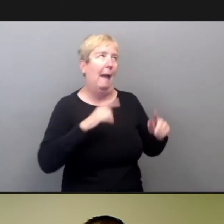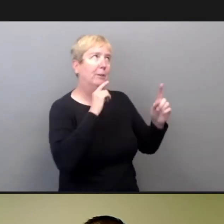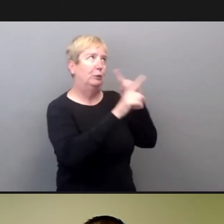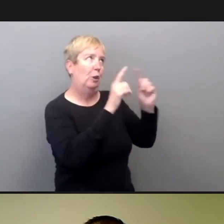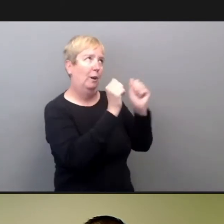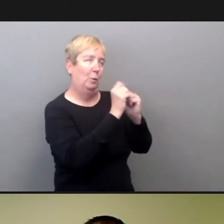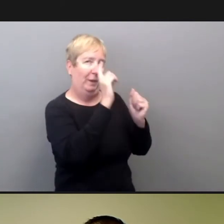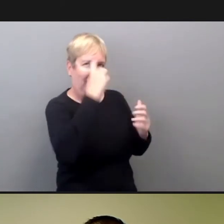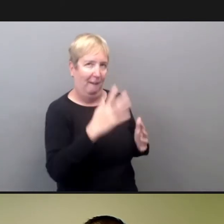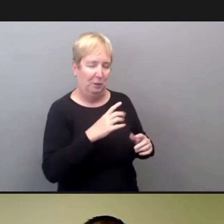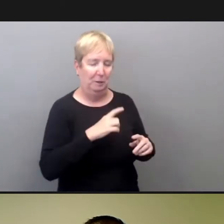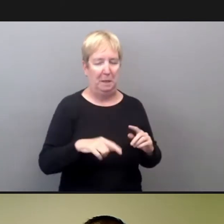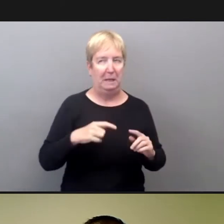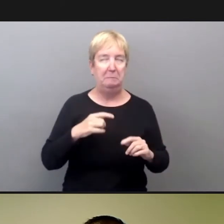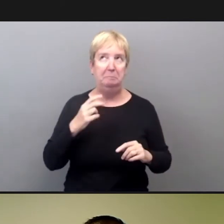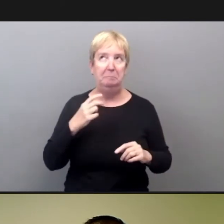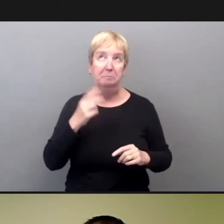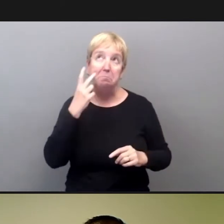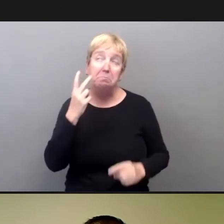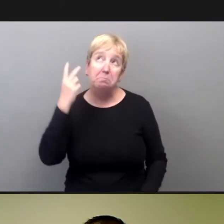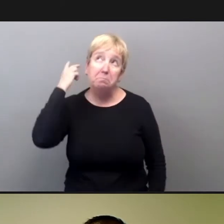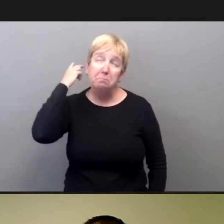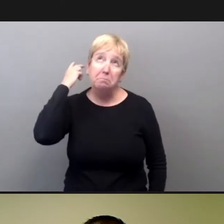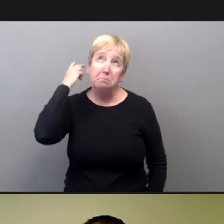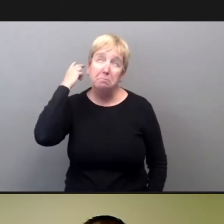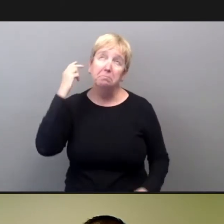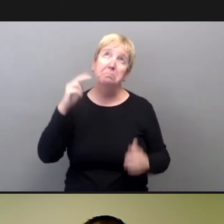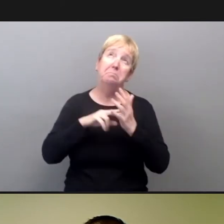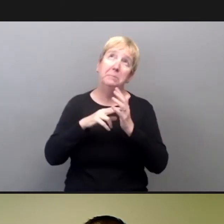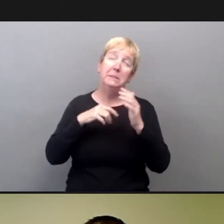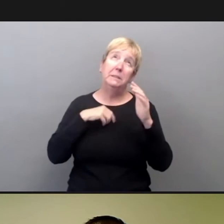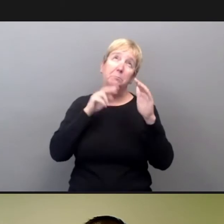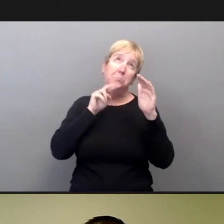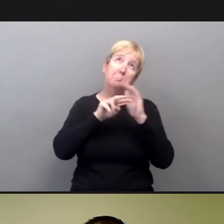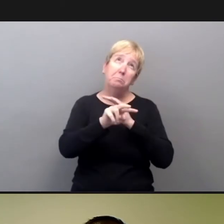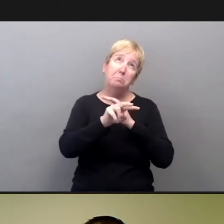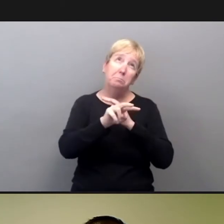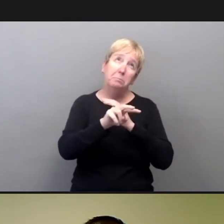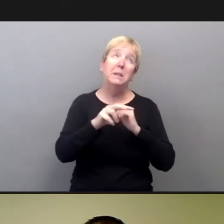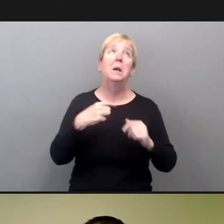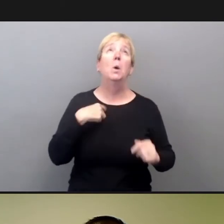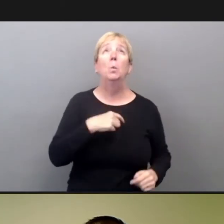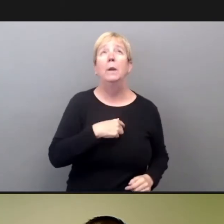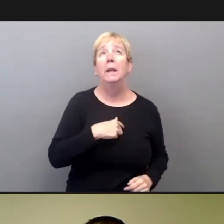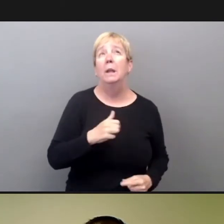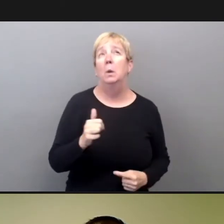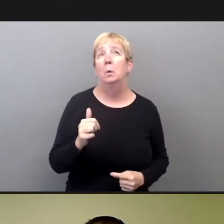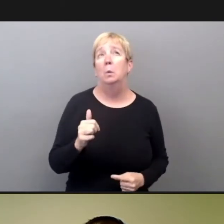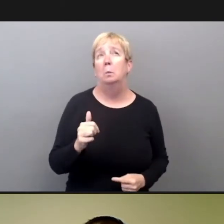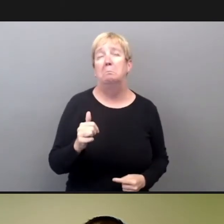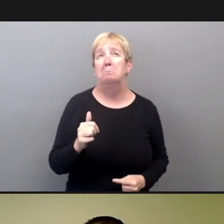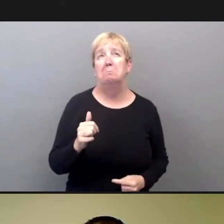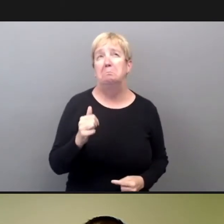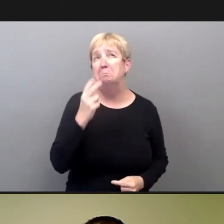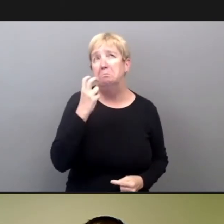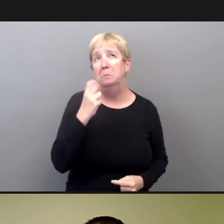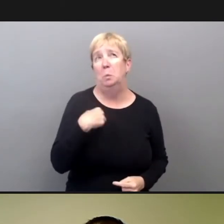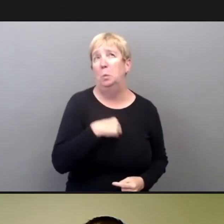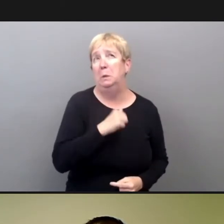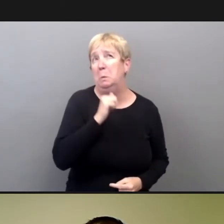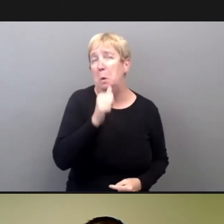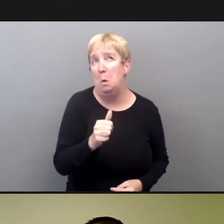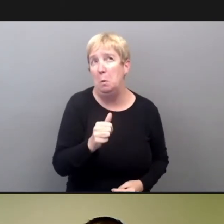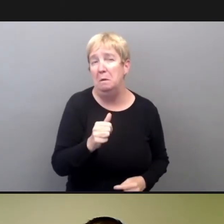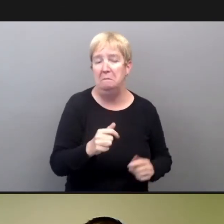but our past history would indicate that we wouldn't mandate vaccine for kids returning